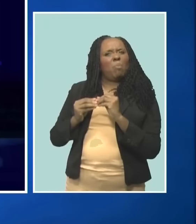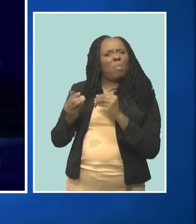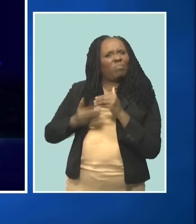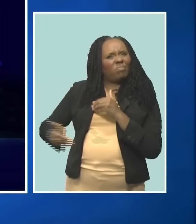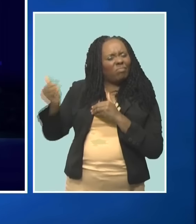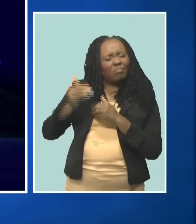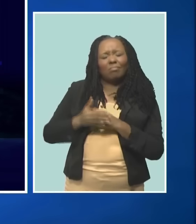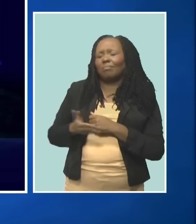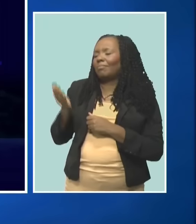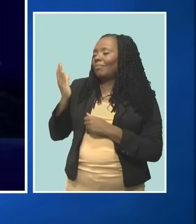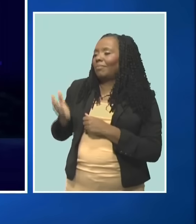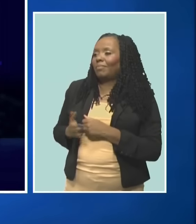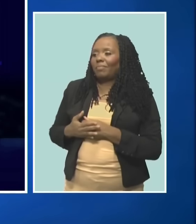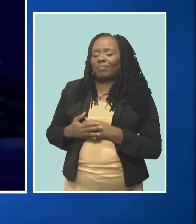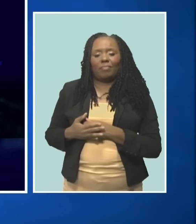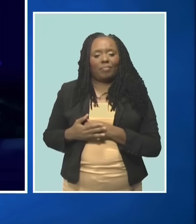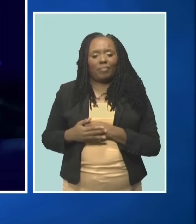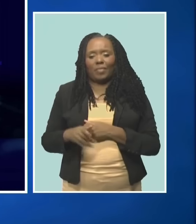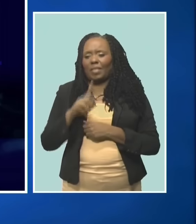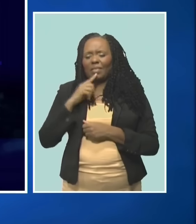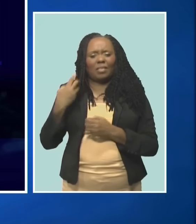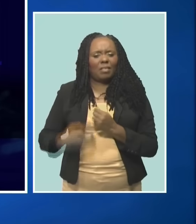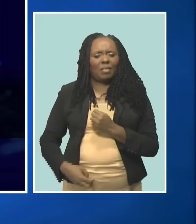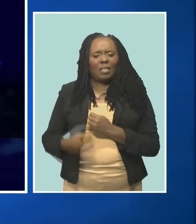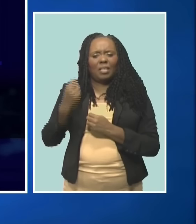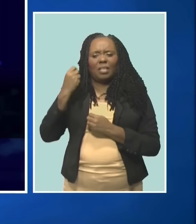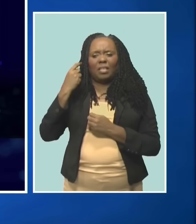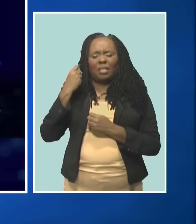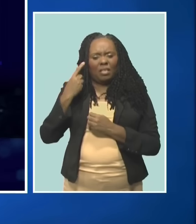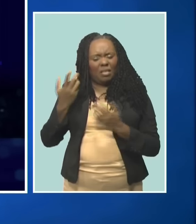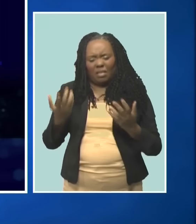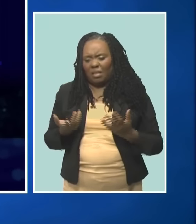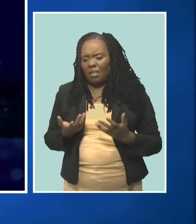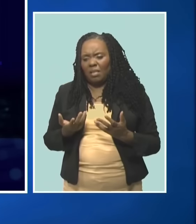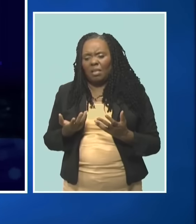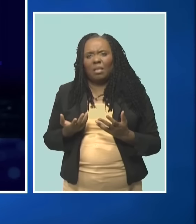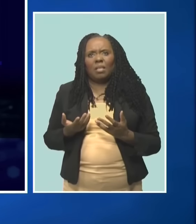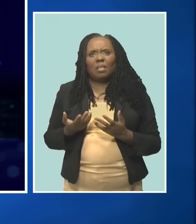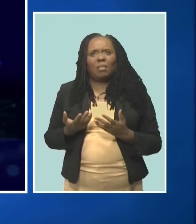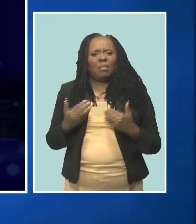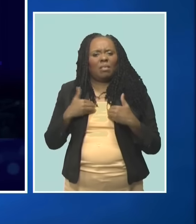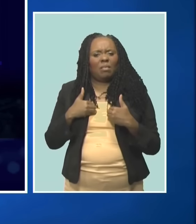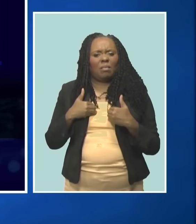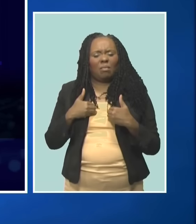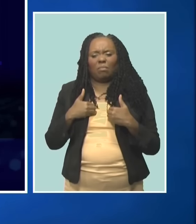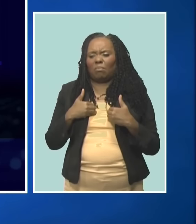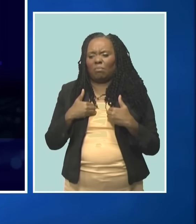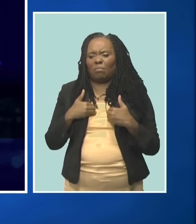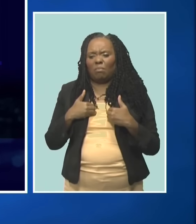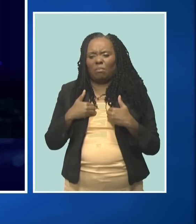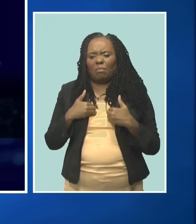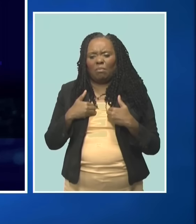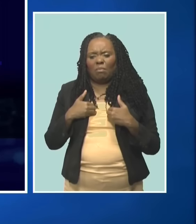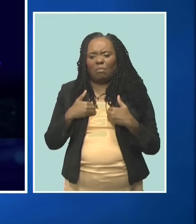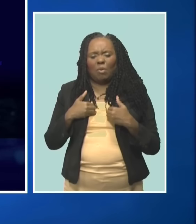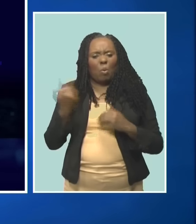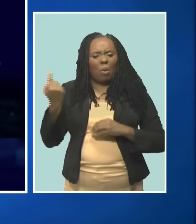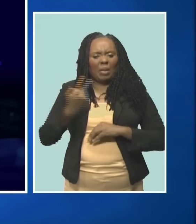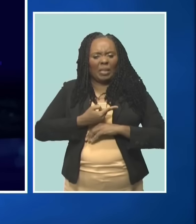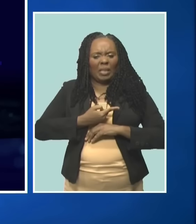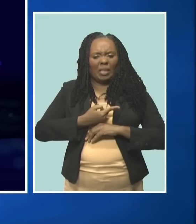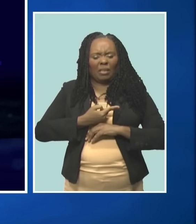very difficult to understand how we can do so by having a one-day quote-unquote